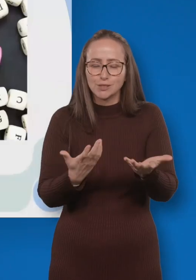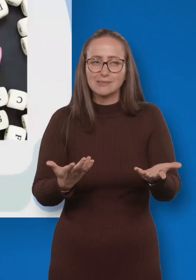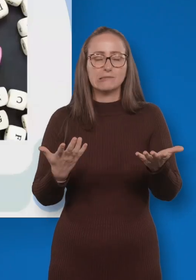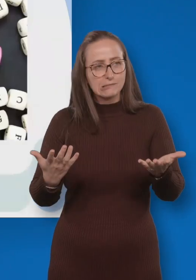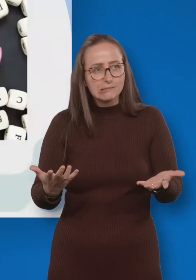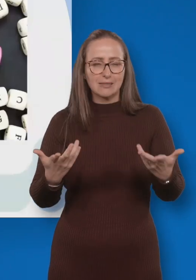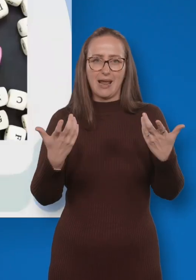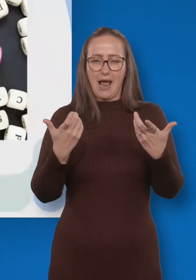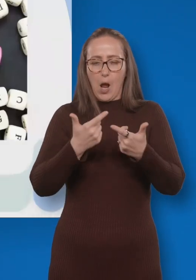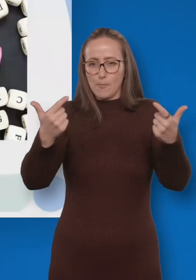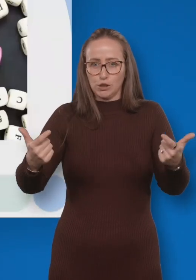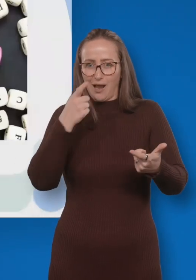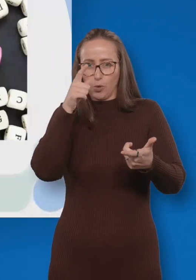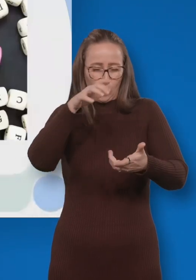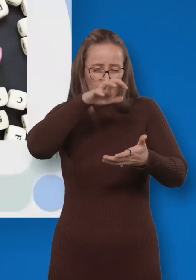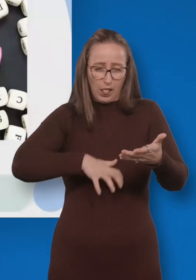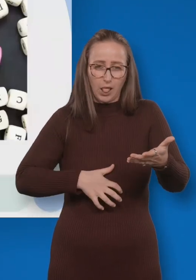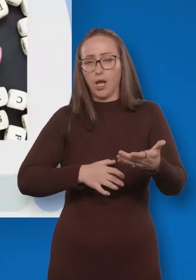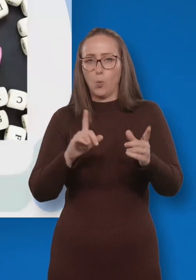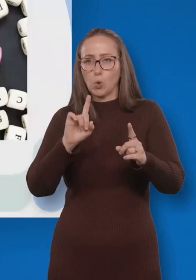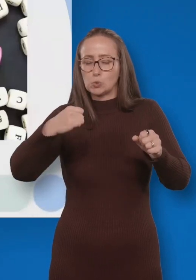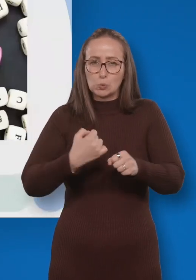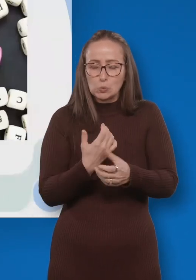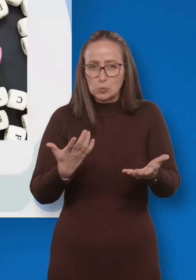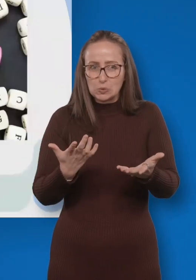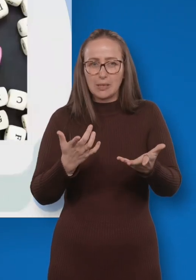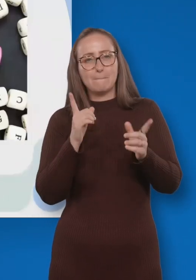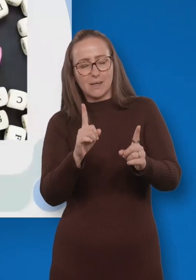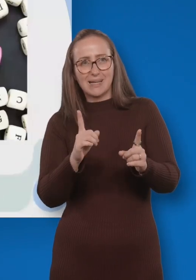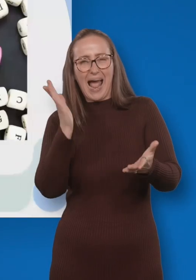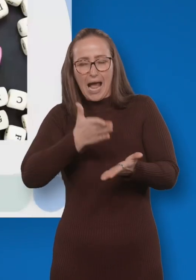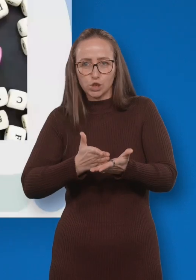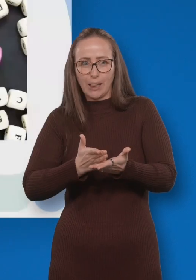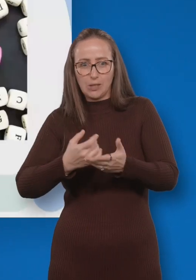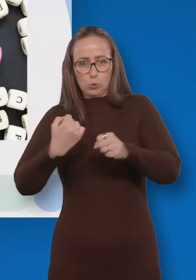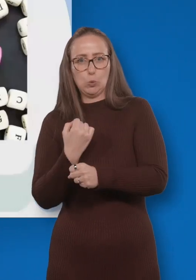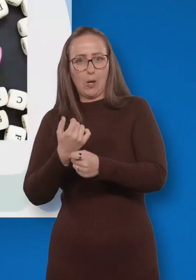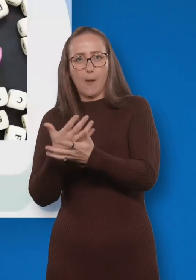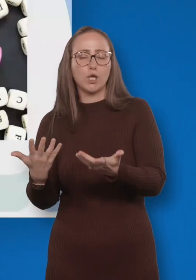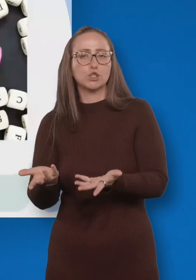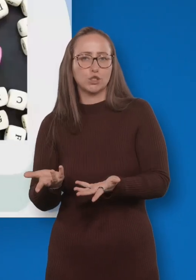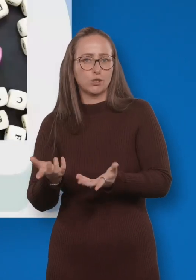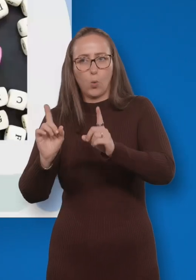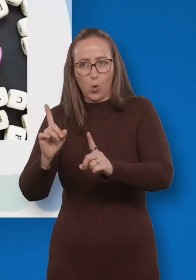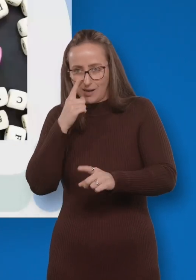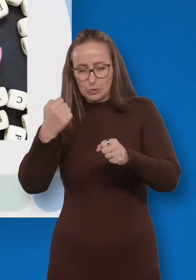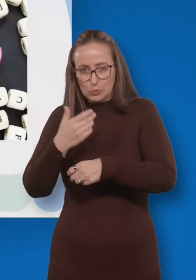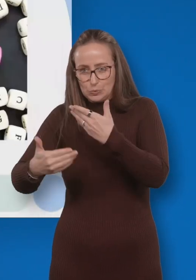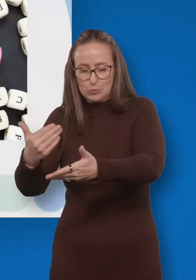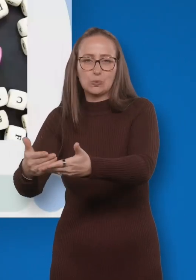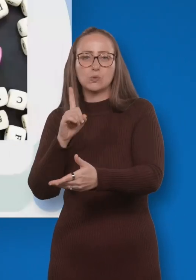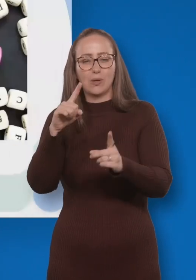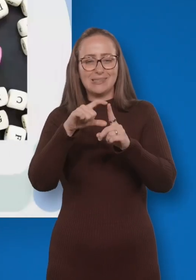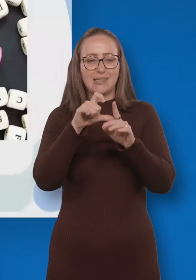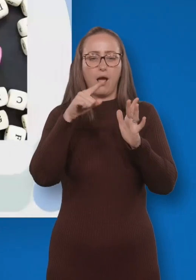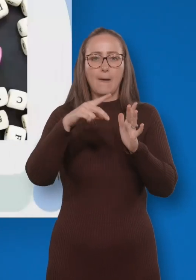limitations. Like, how much can you actually say about what you're going to do, but also how much can you actually do? And so I think that when